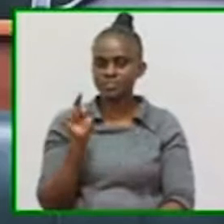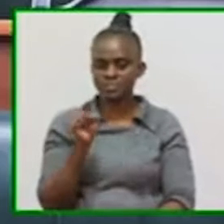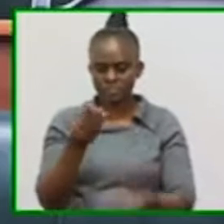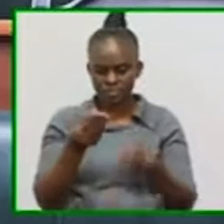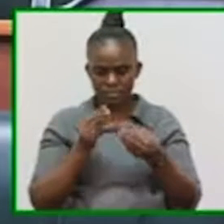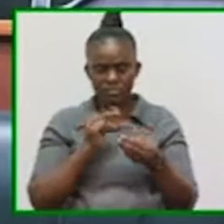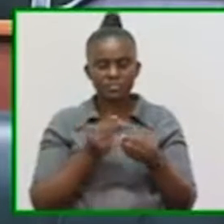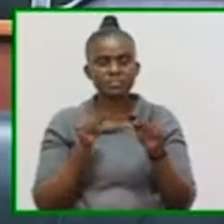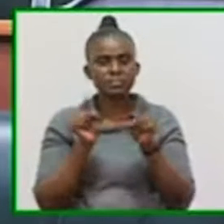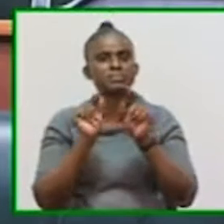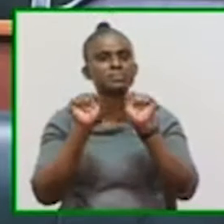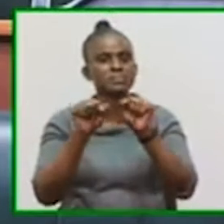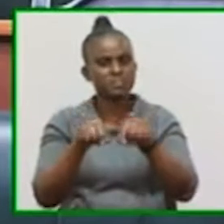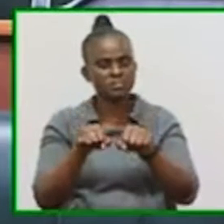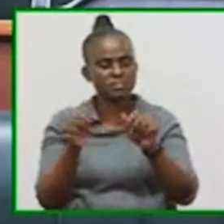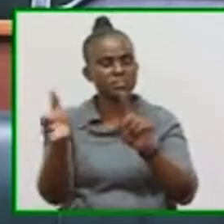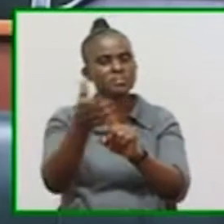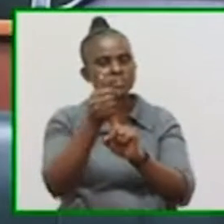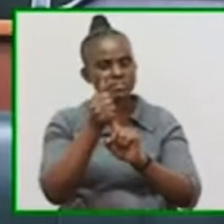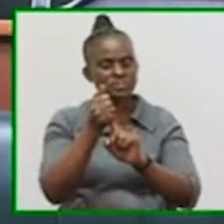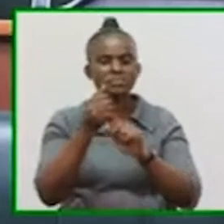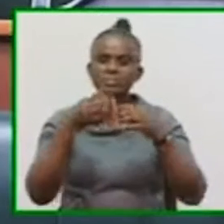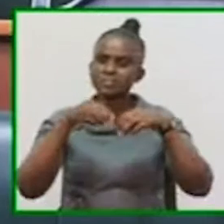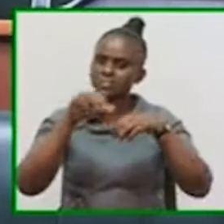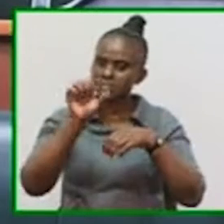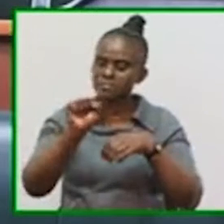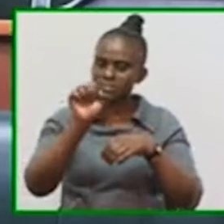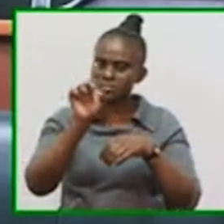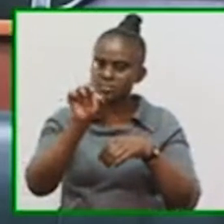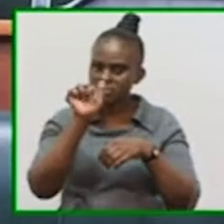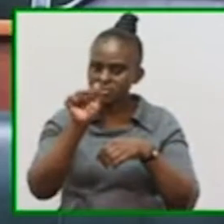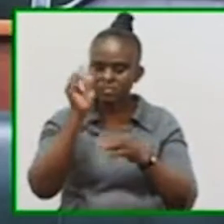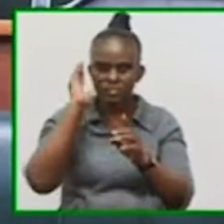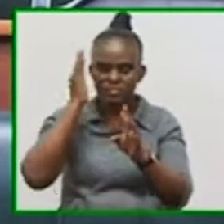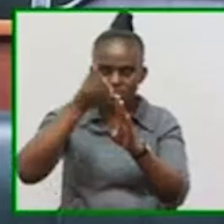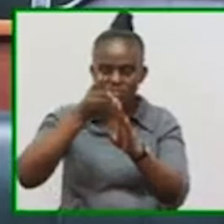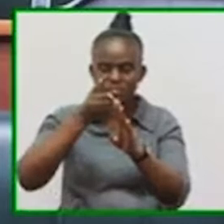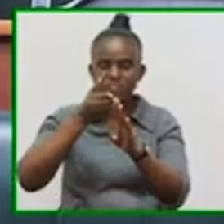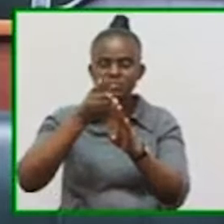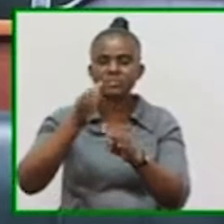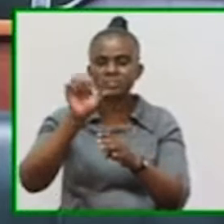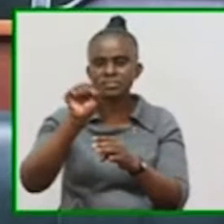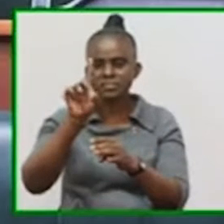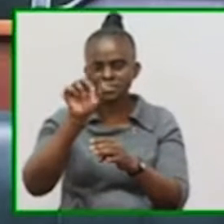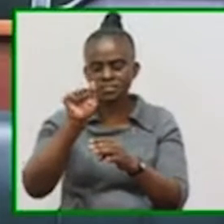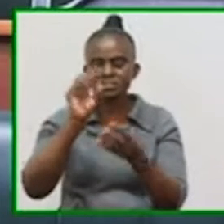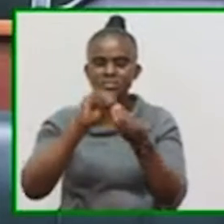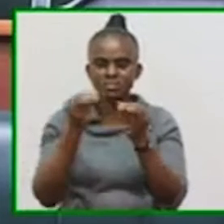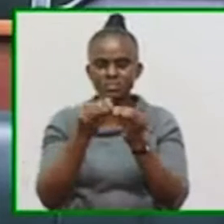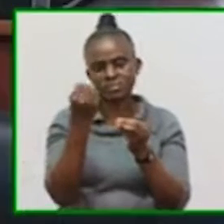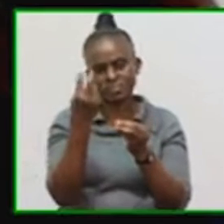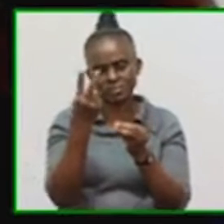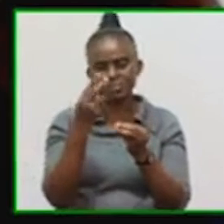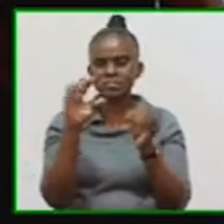the ability to achieve the Sustainable Development Goals. That is Sustainable Development Goal 12, Zero